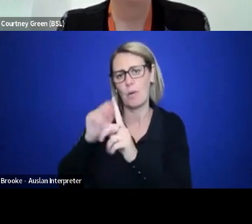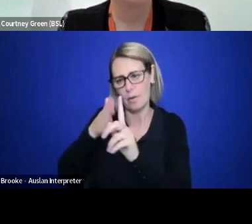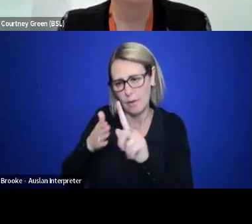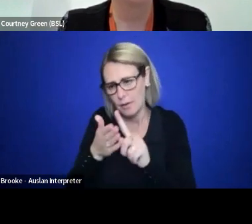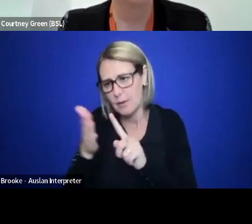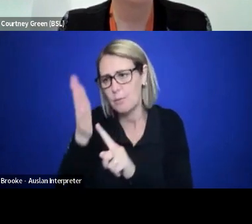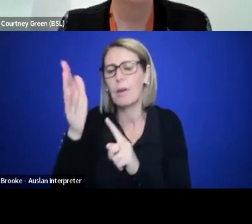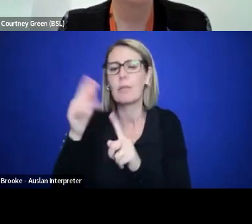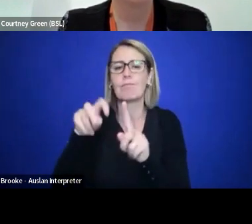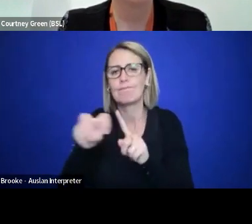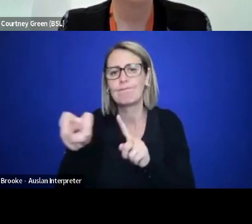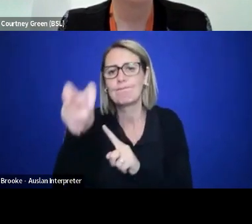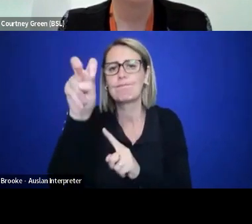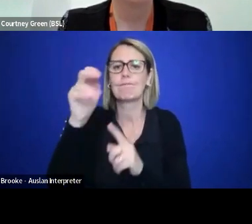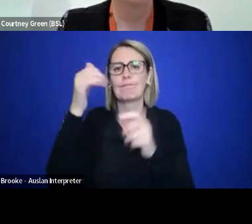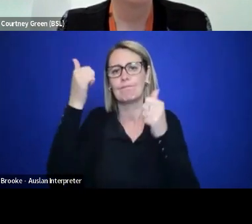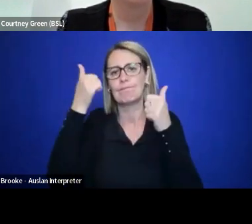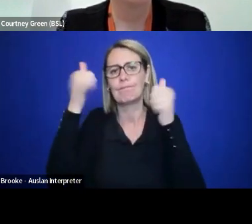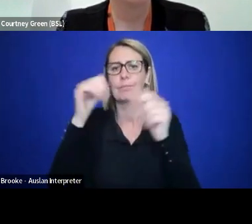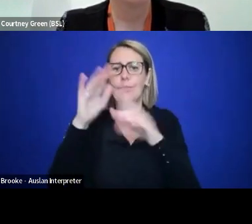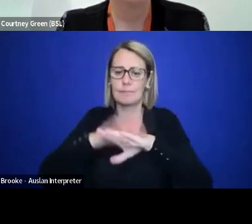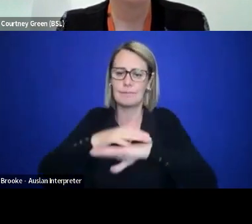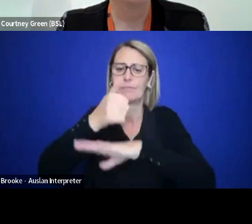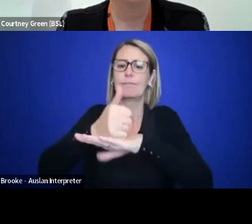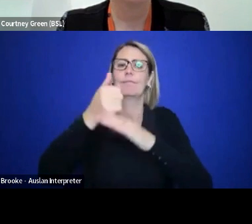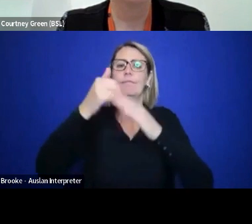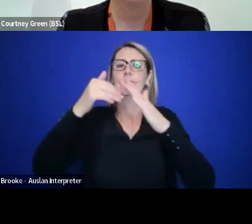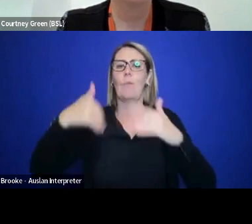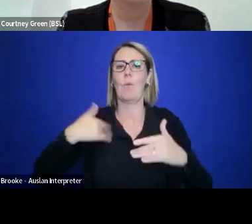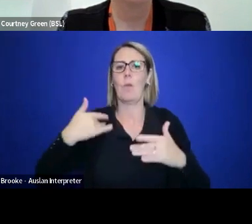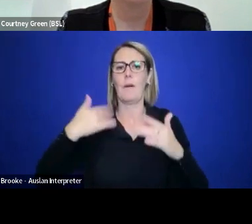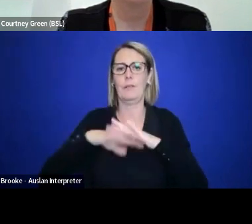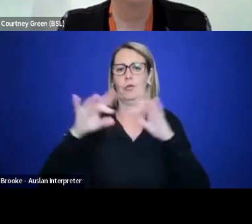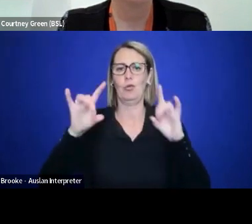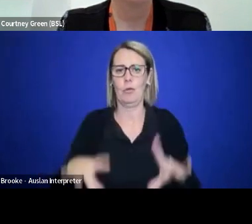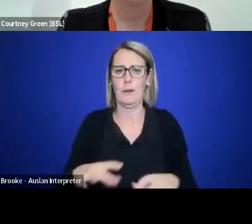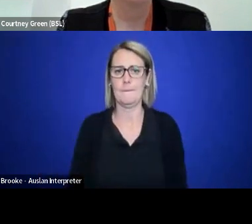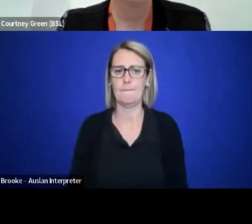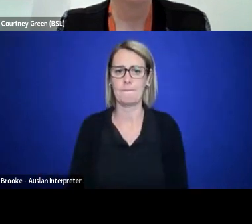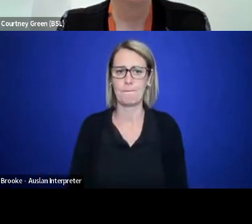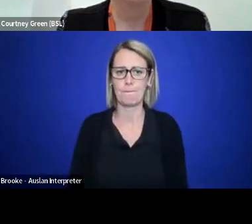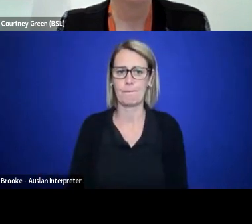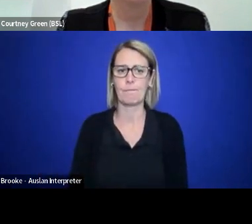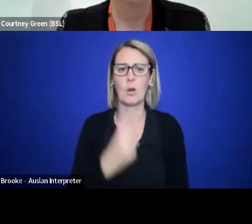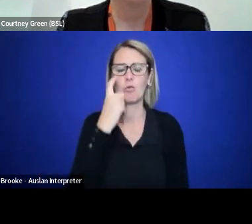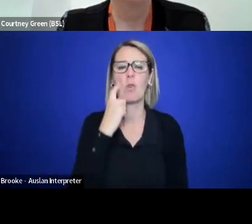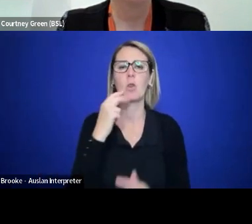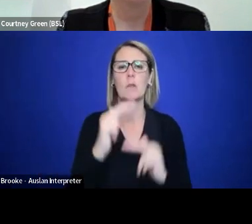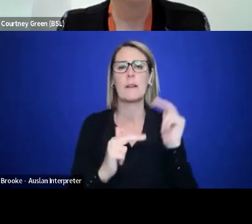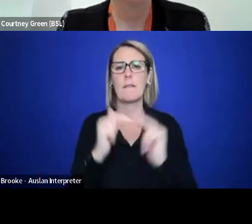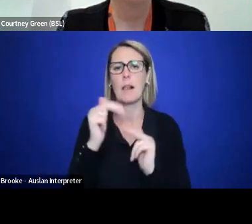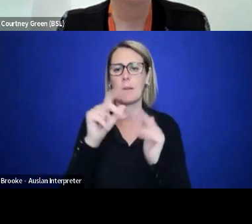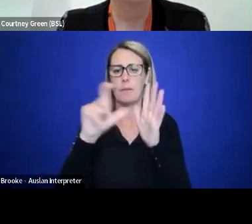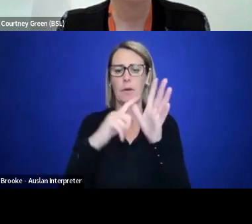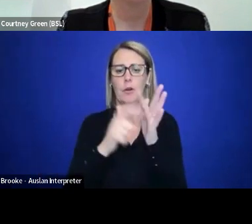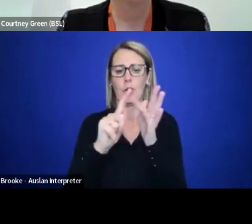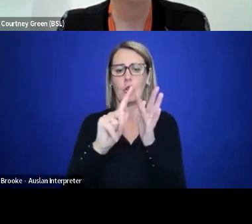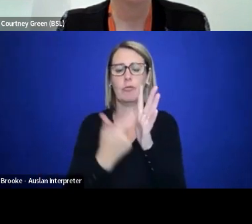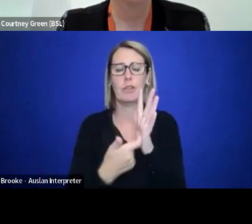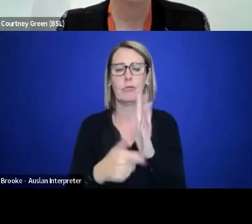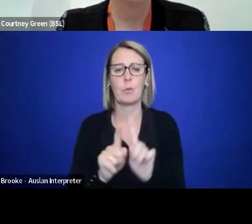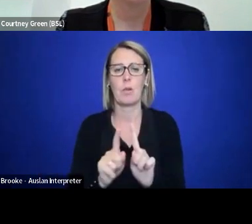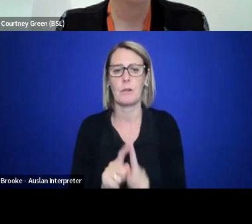their journey towards establishing themselves here in Australia and trying to develop a career elsewhere.